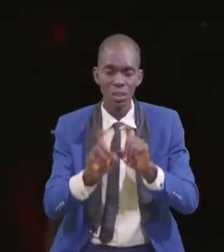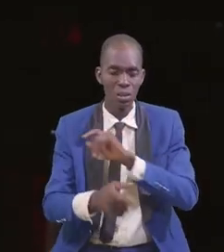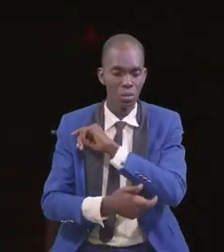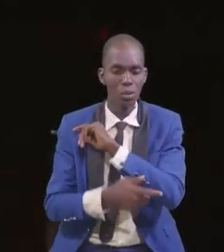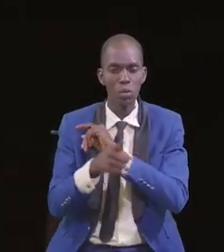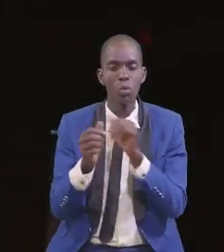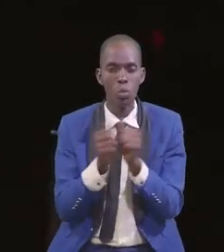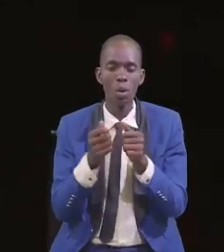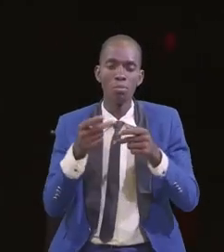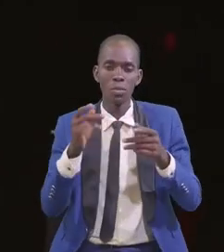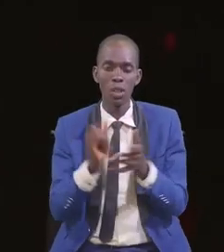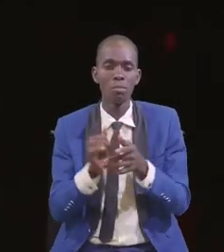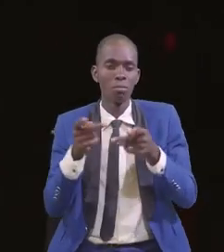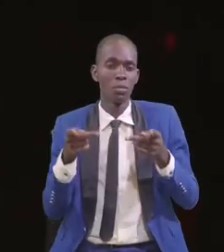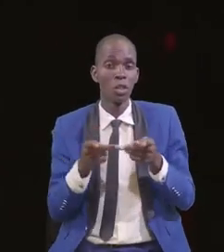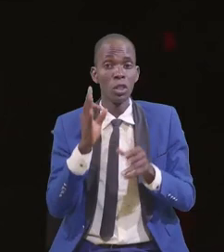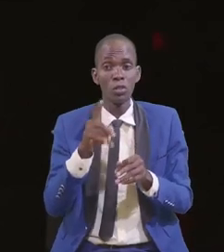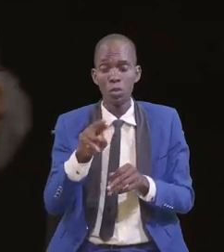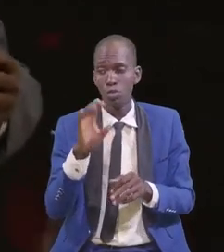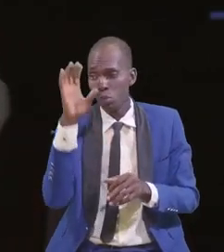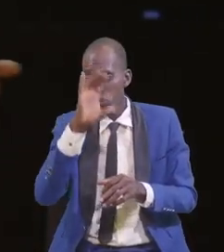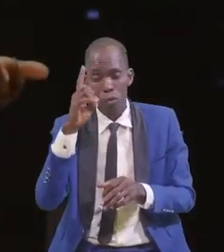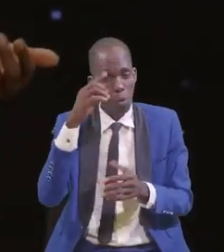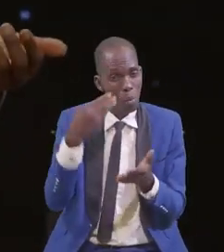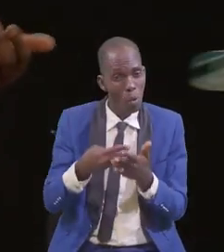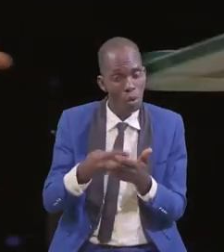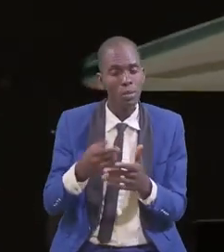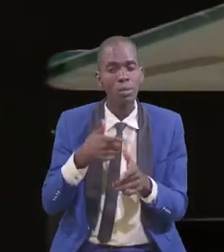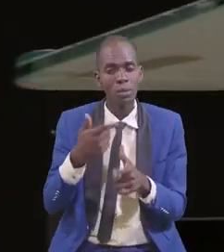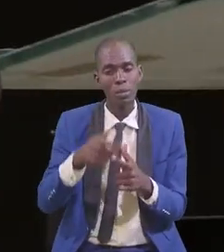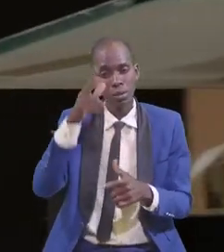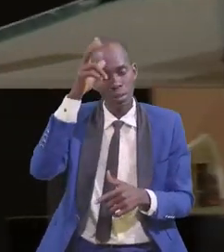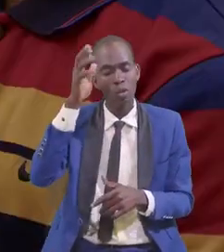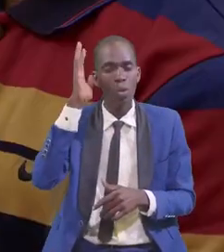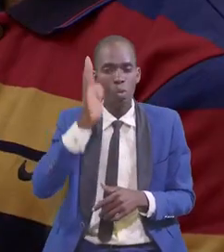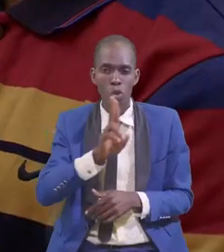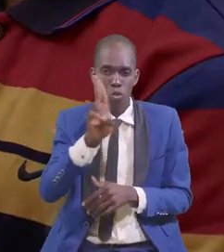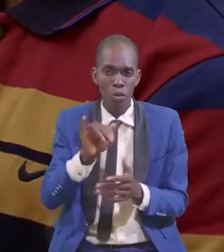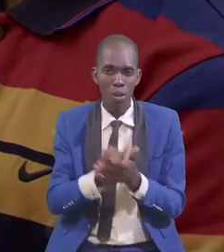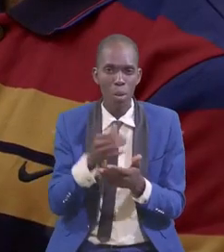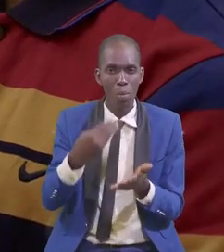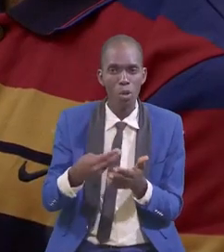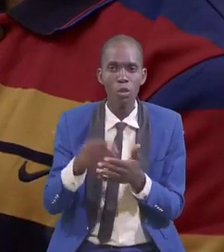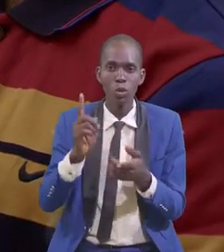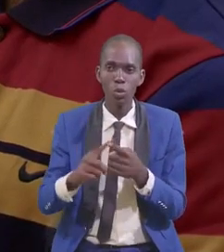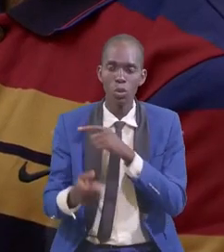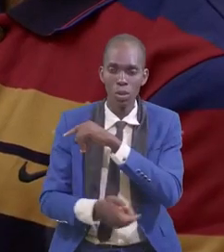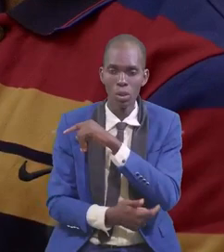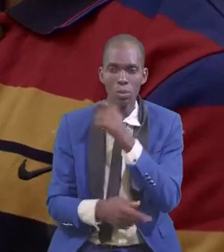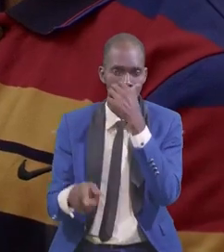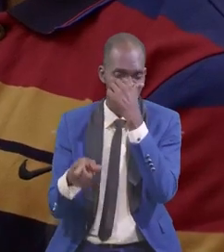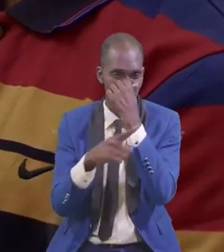he'll bring your temptation that way. If you are hungry for the pleasure of the flesh, he'll